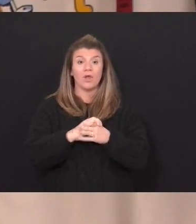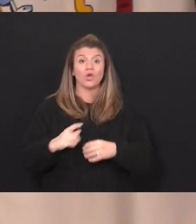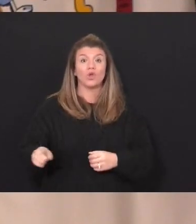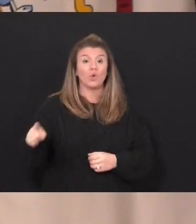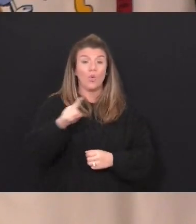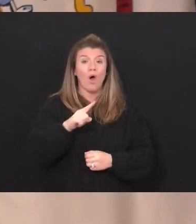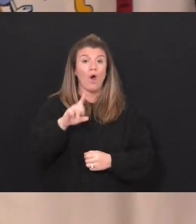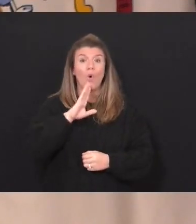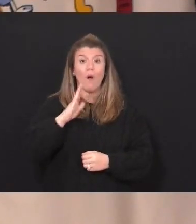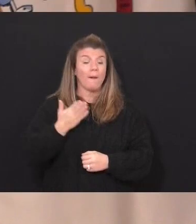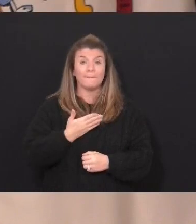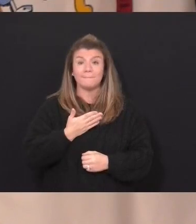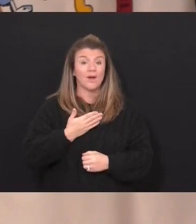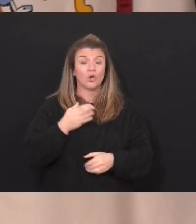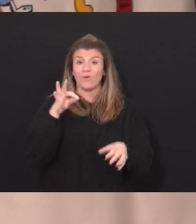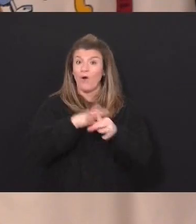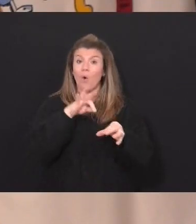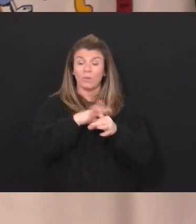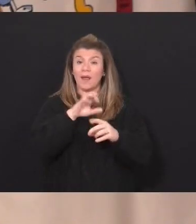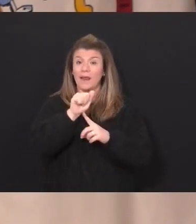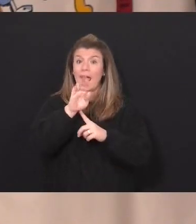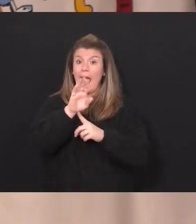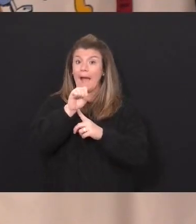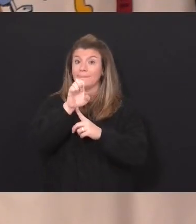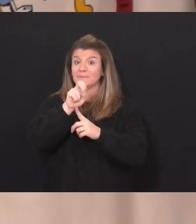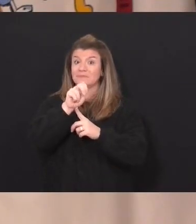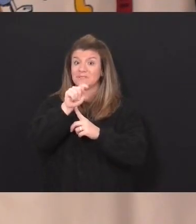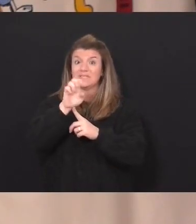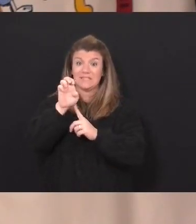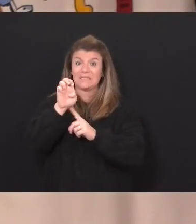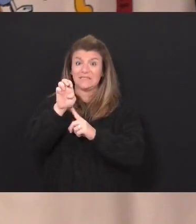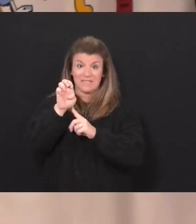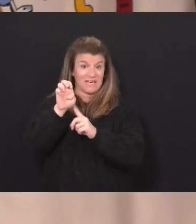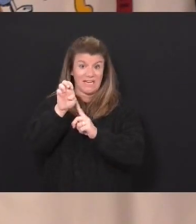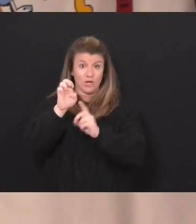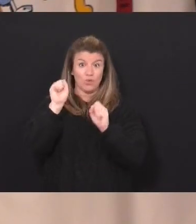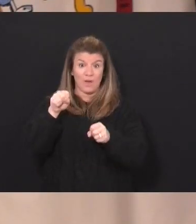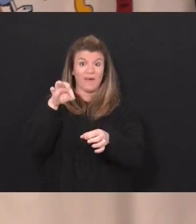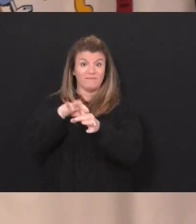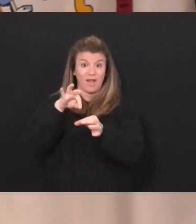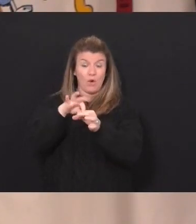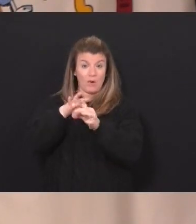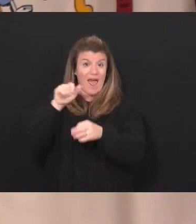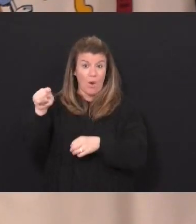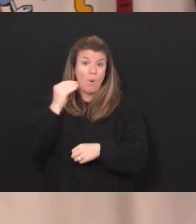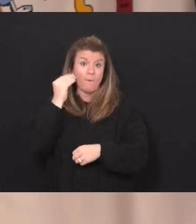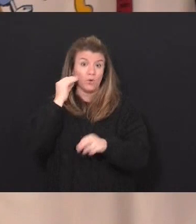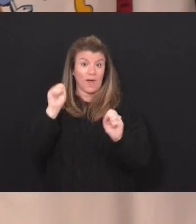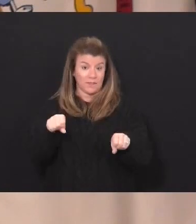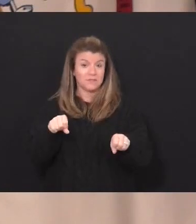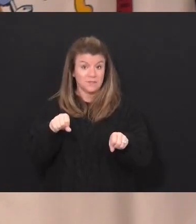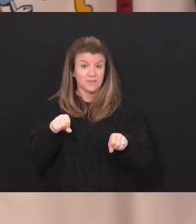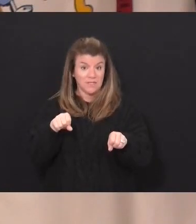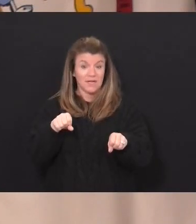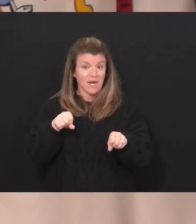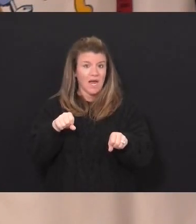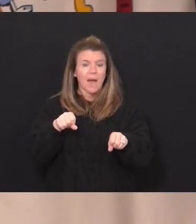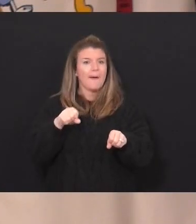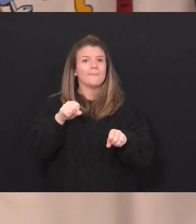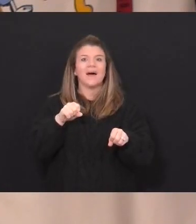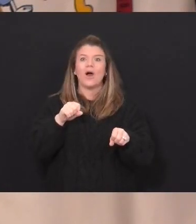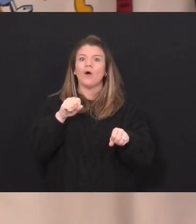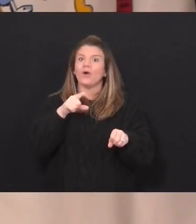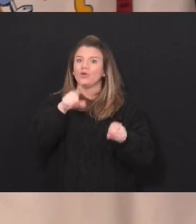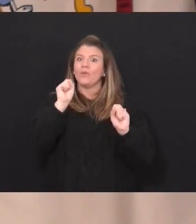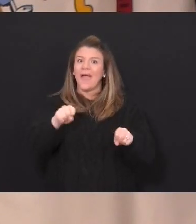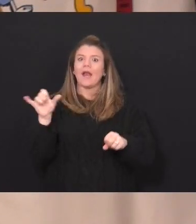vote by absentee, but I want all West Virginians to have that opportunity to go to a polling place that they're used to going to and